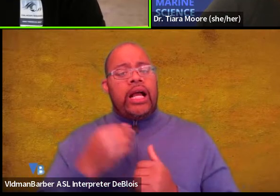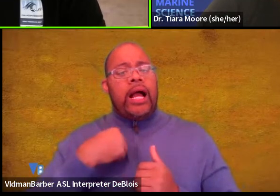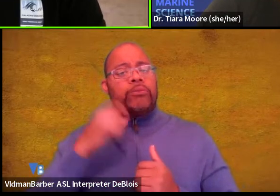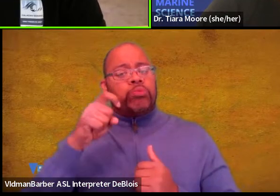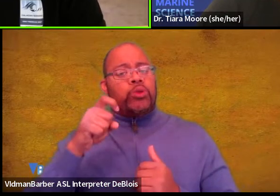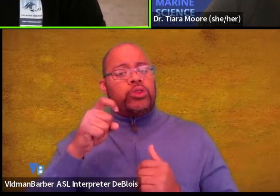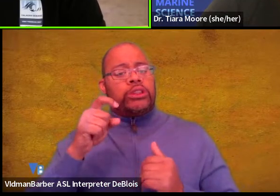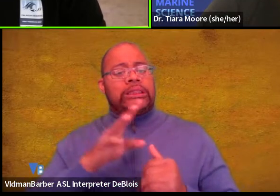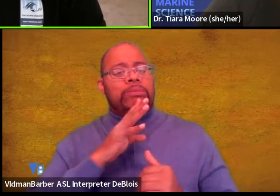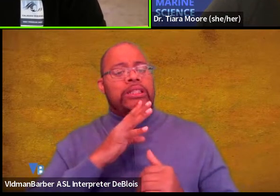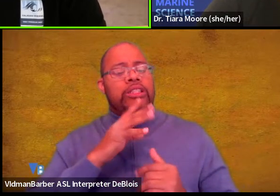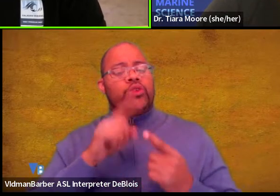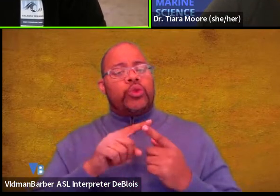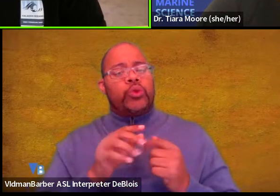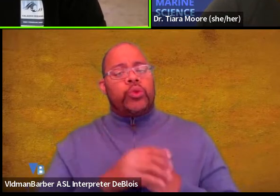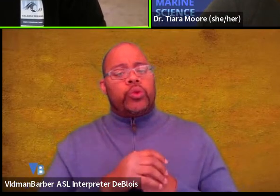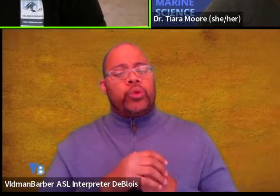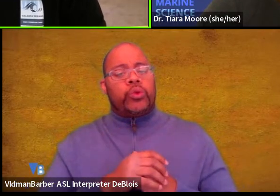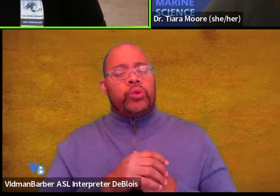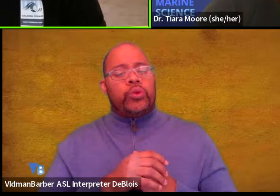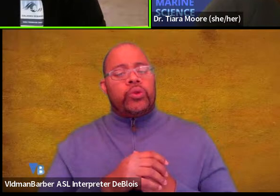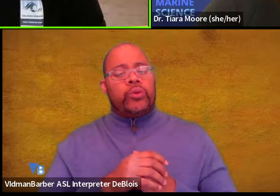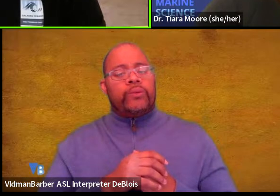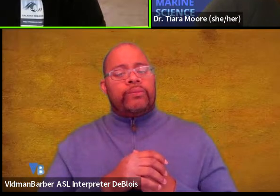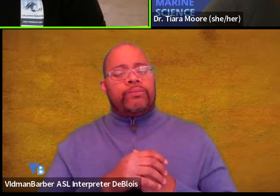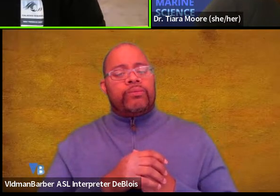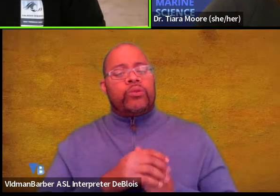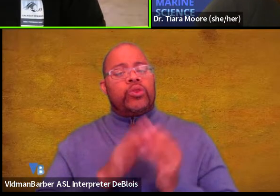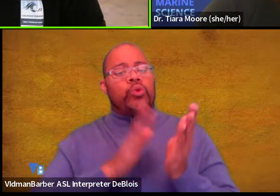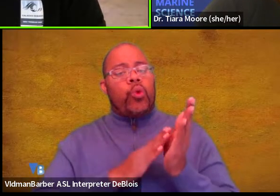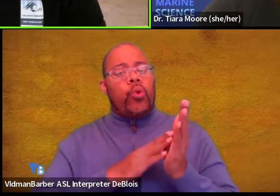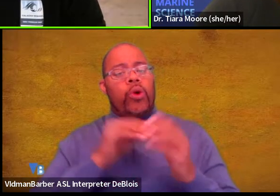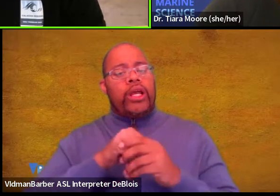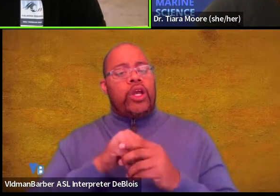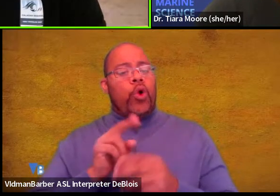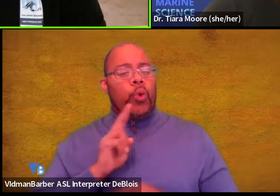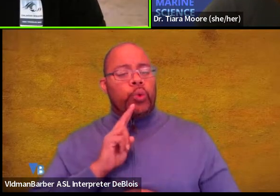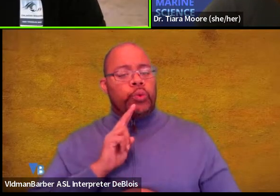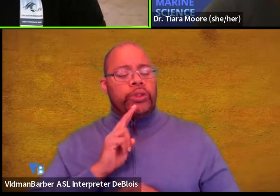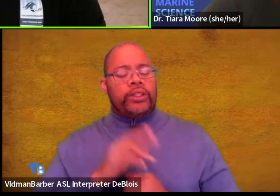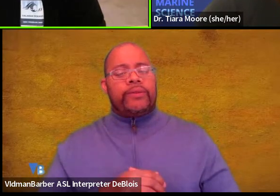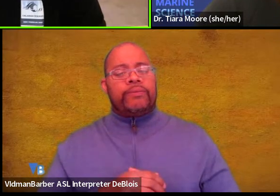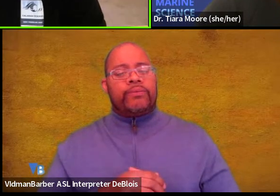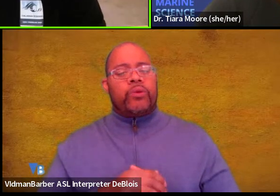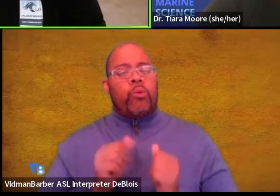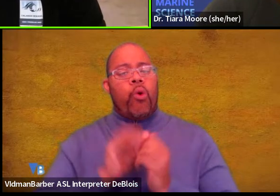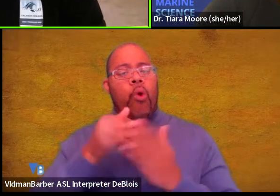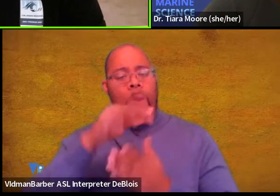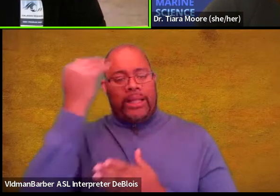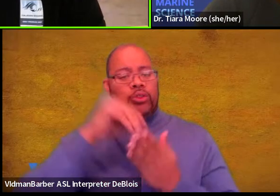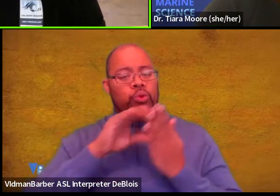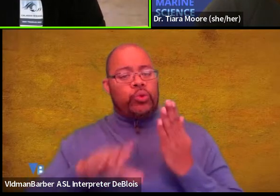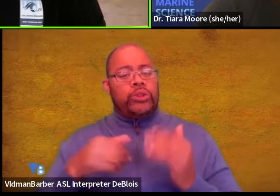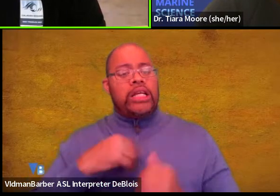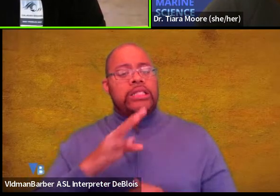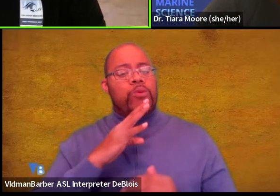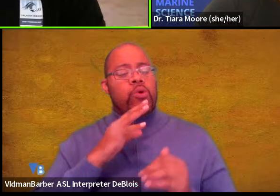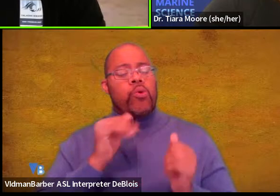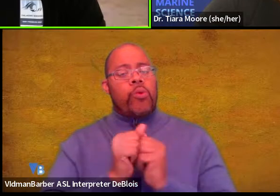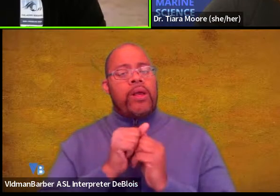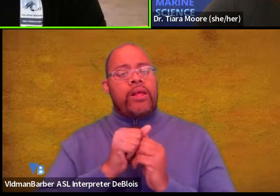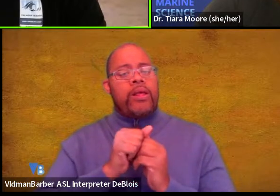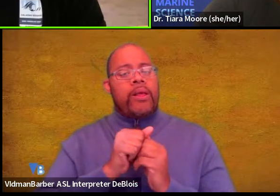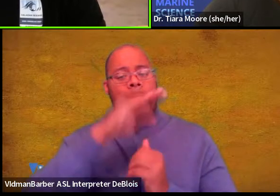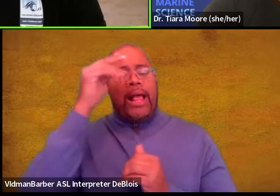to speak to a school in Houston with all Black students. I spoke to a